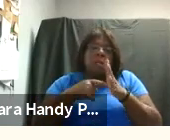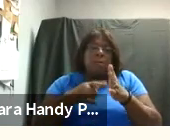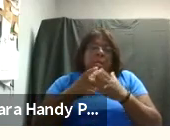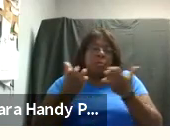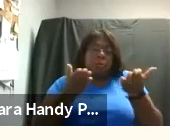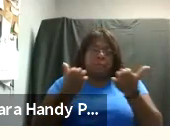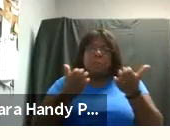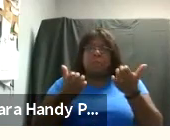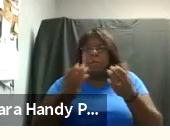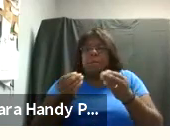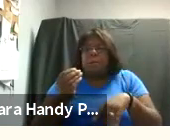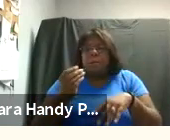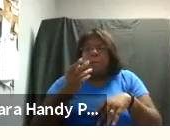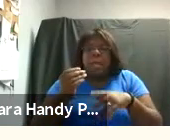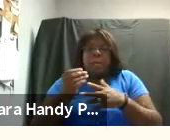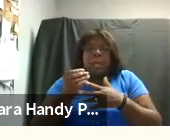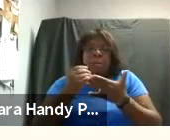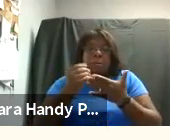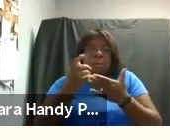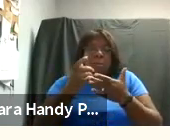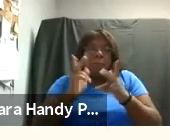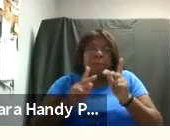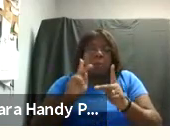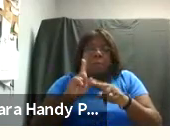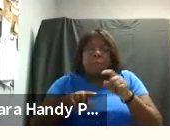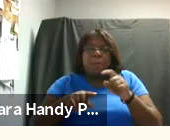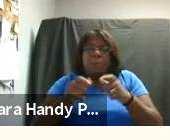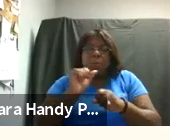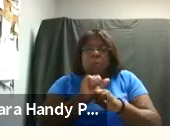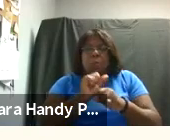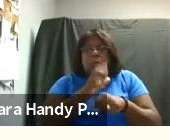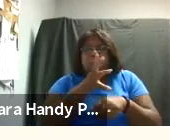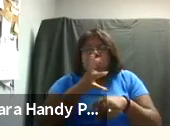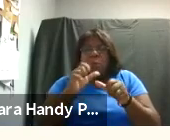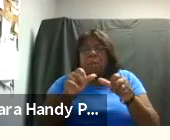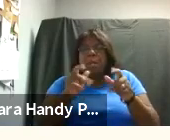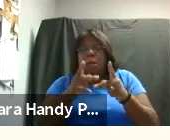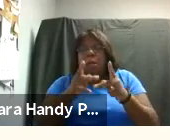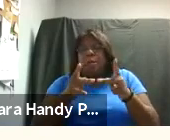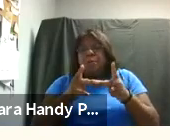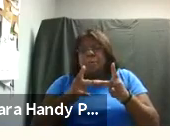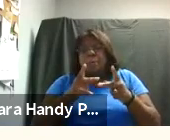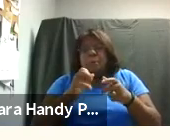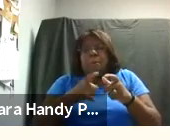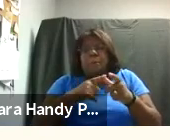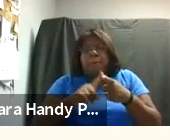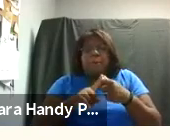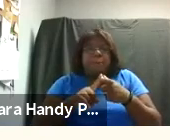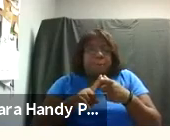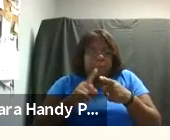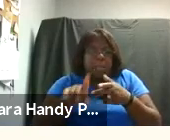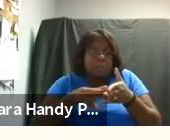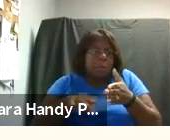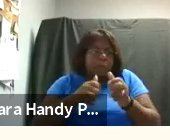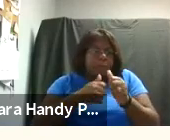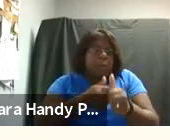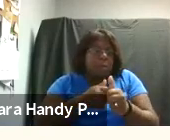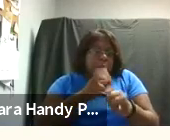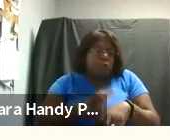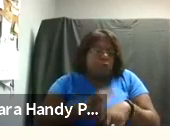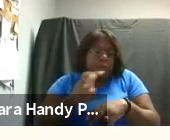will erode people's abilities to work with people in rural areas, and particularly if they're under waiver follow-on where travel